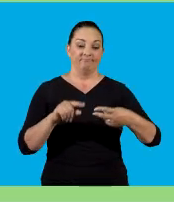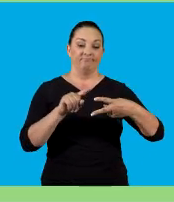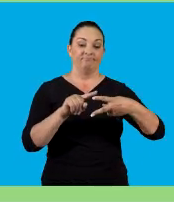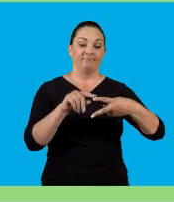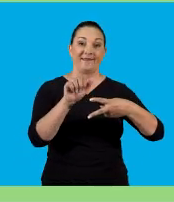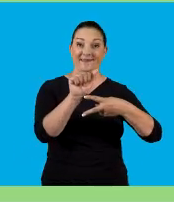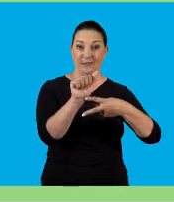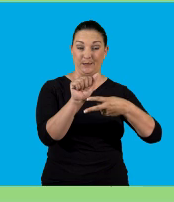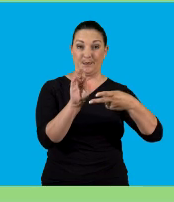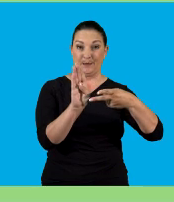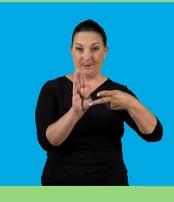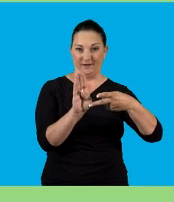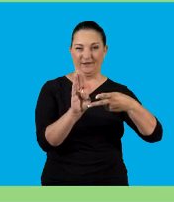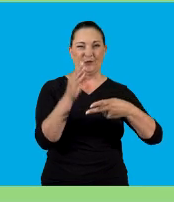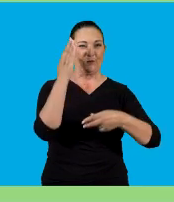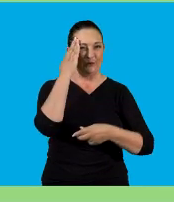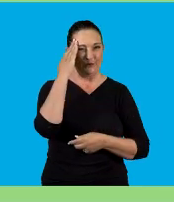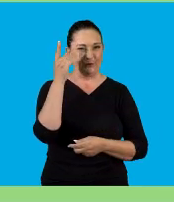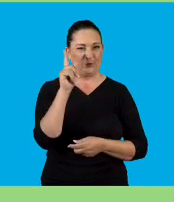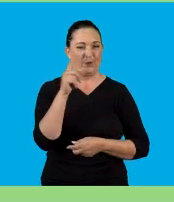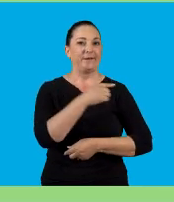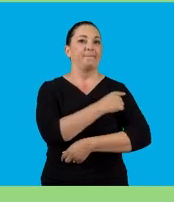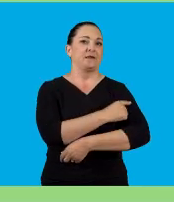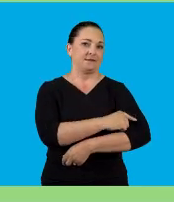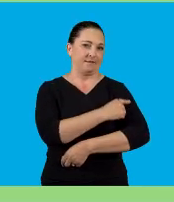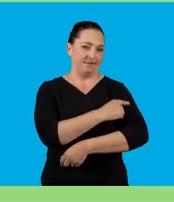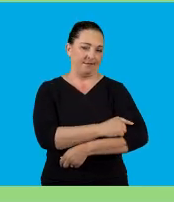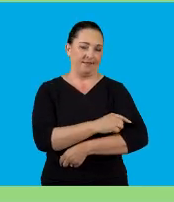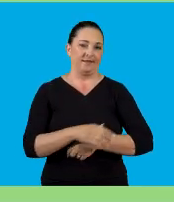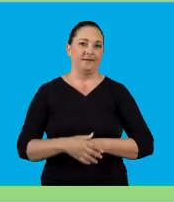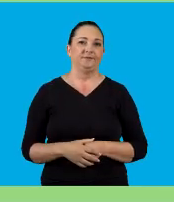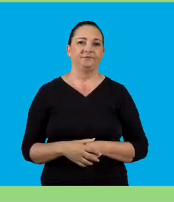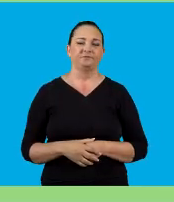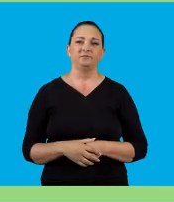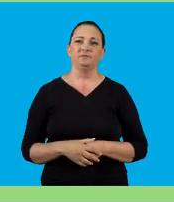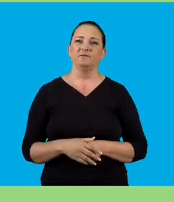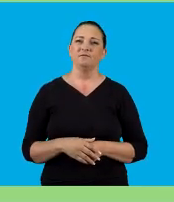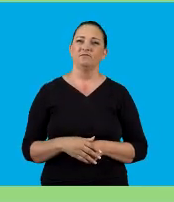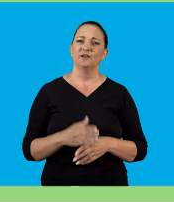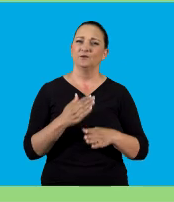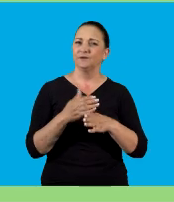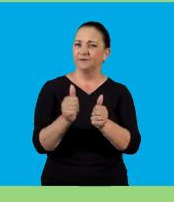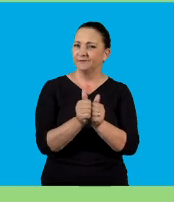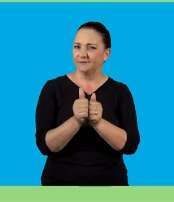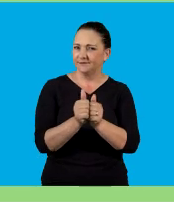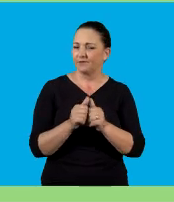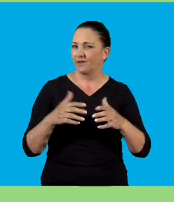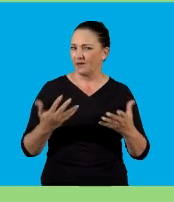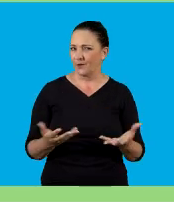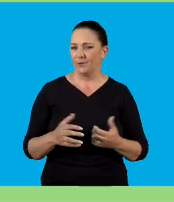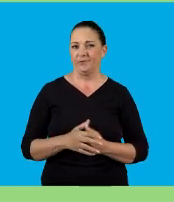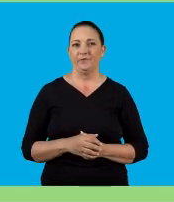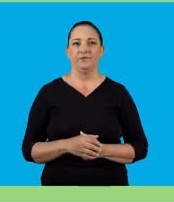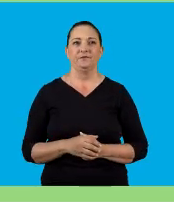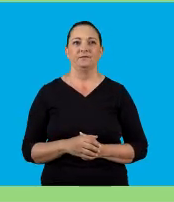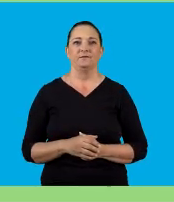parts labeled A and B, and we know that those are muscles. So how do they work together to